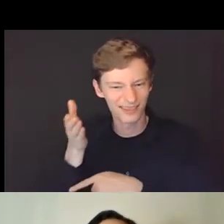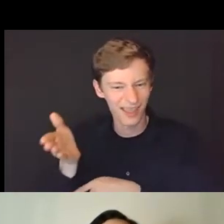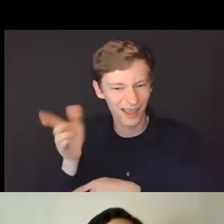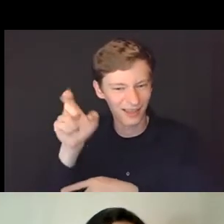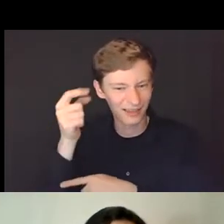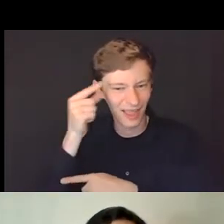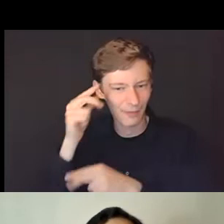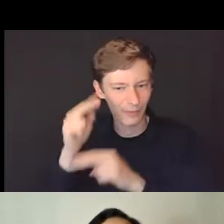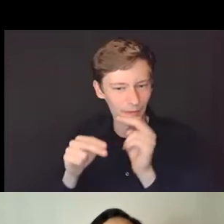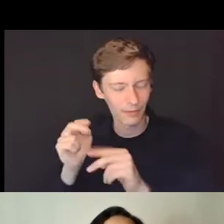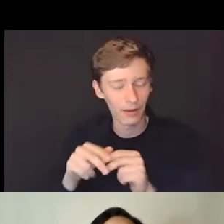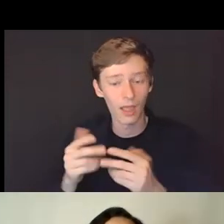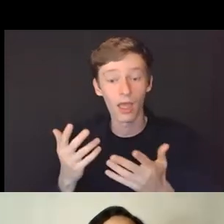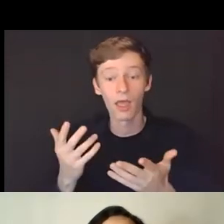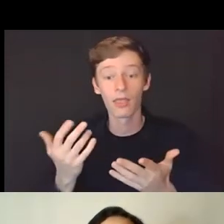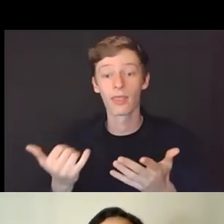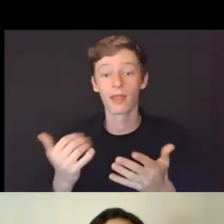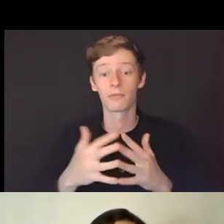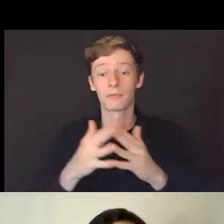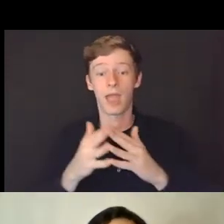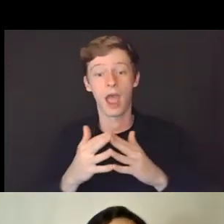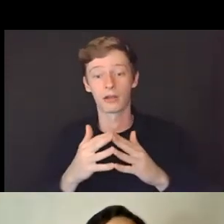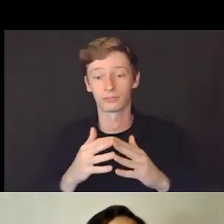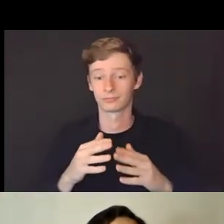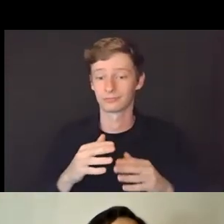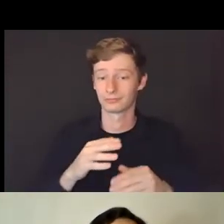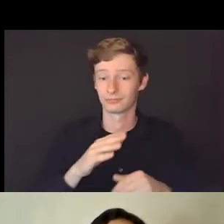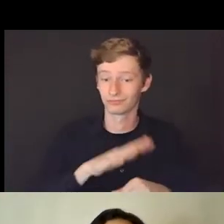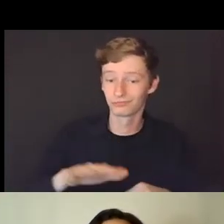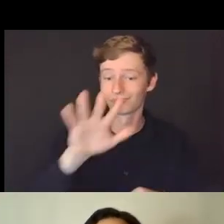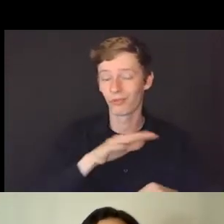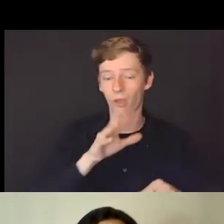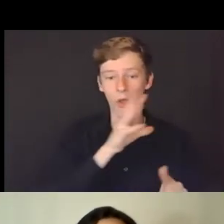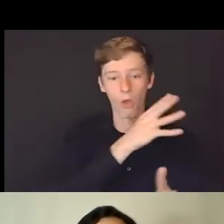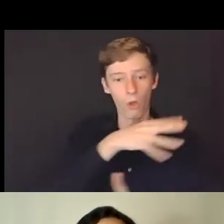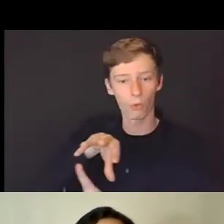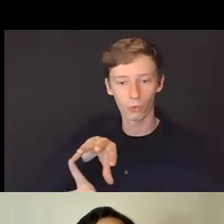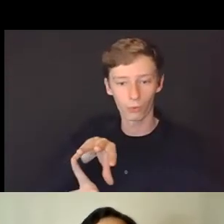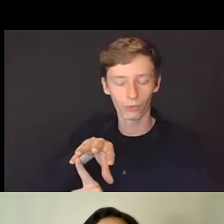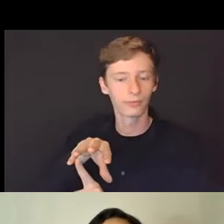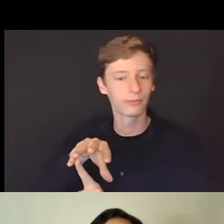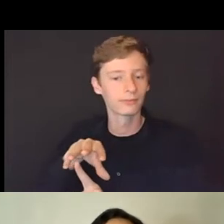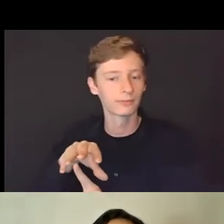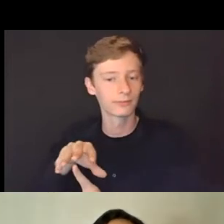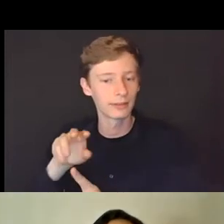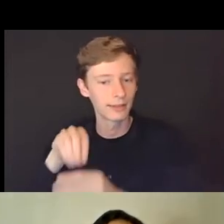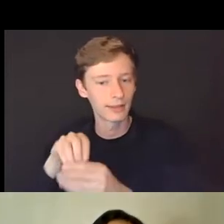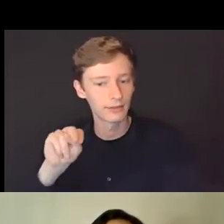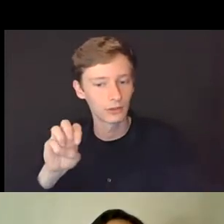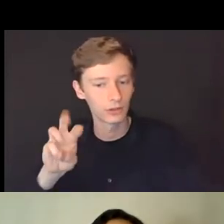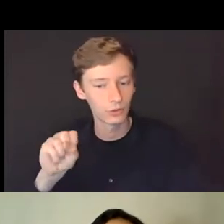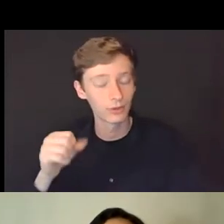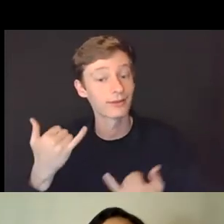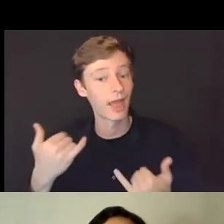brought conversation. And unfortunately, we still had a mandated ultrasound bill, but it